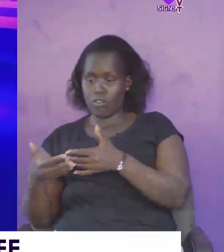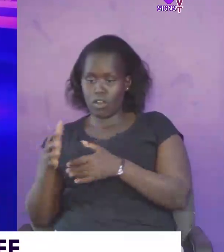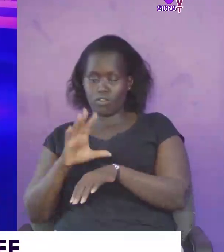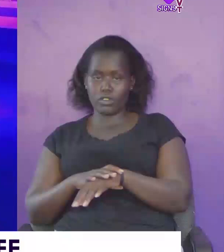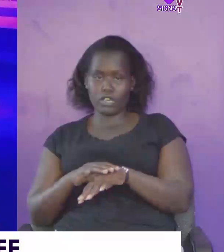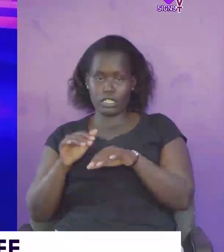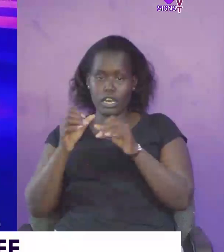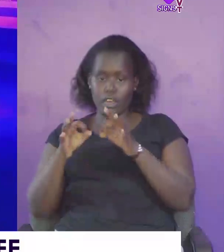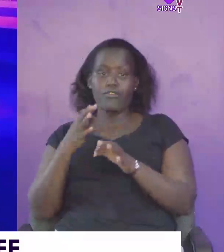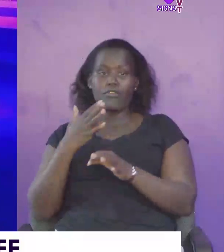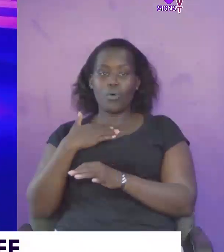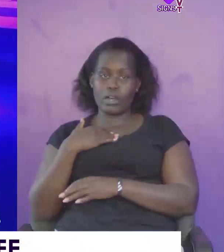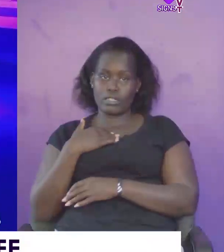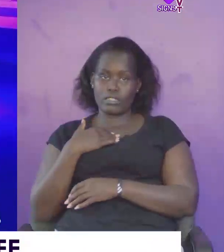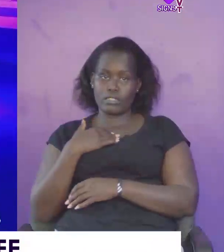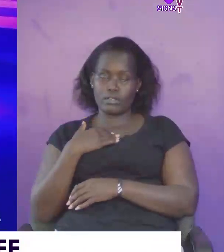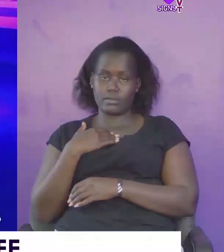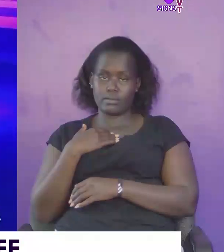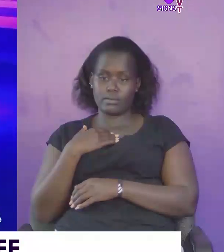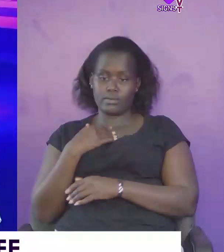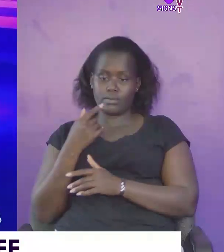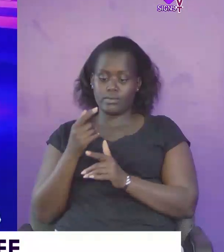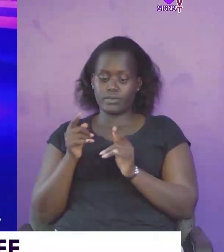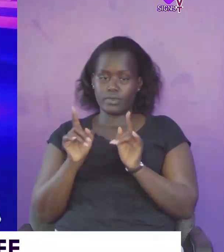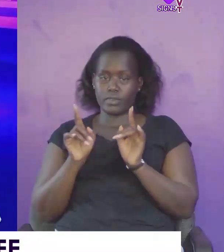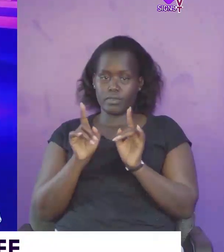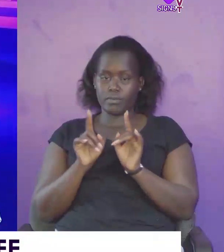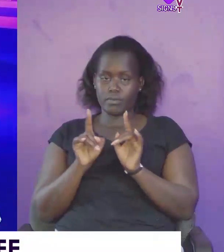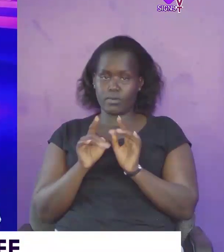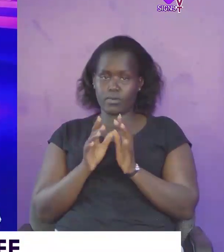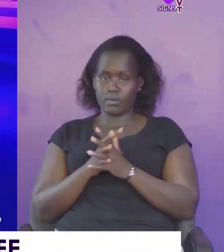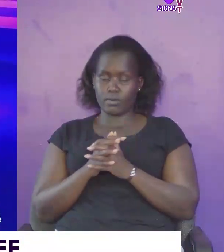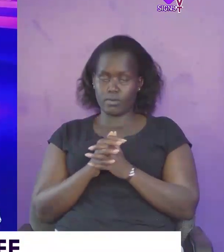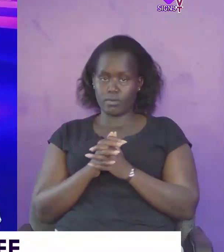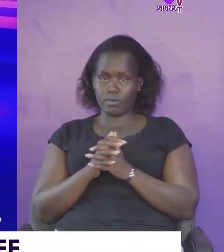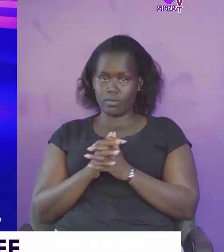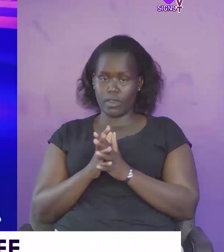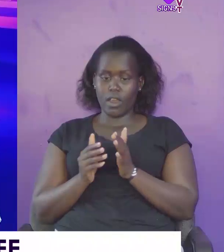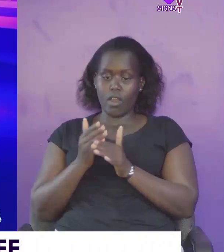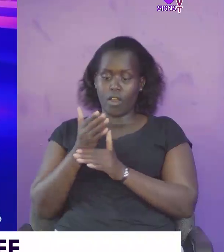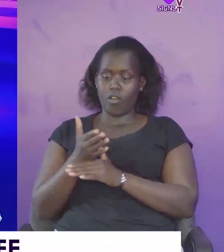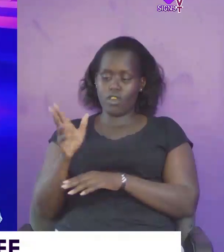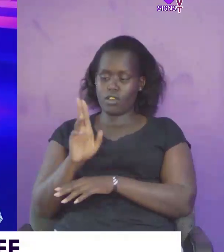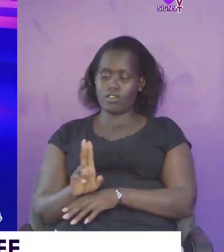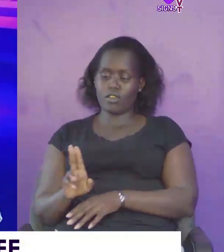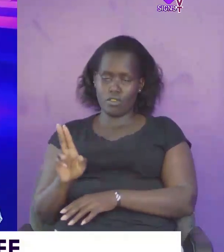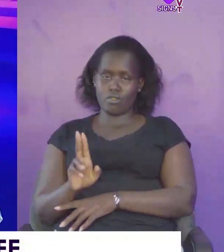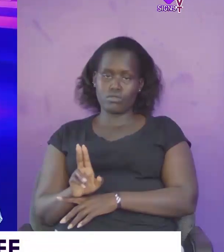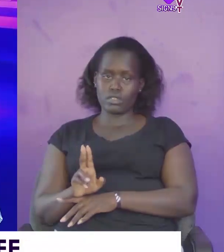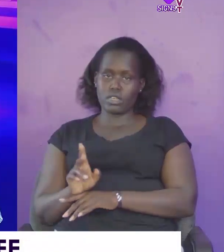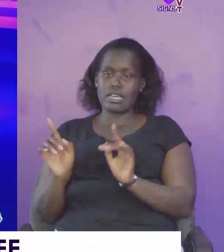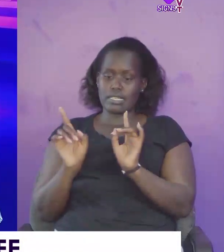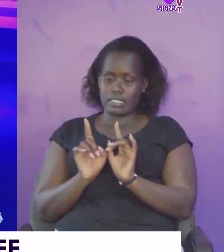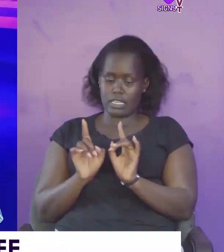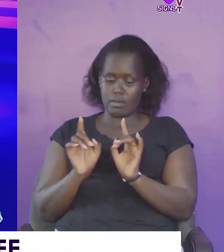to. Yeah. If you want to. And so overindulgence, I think, even when there is